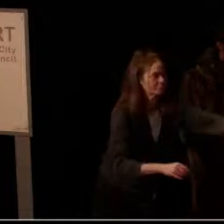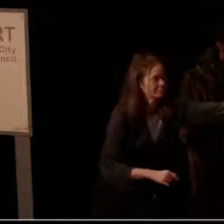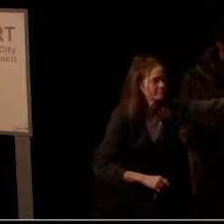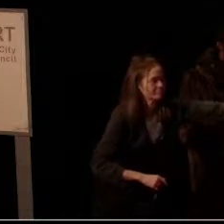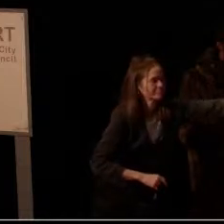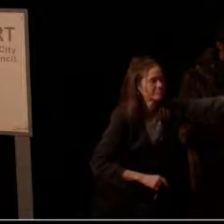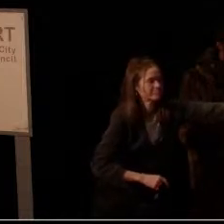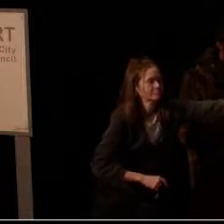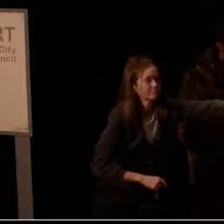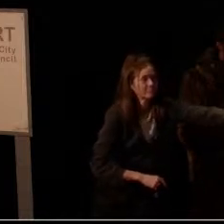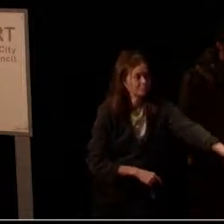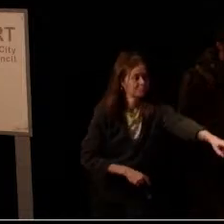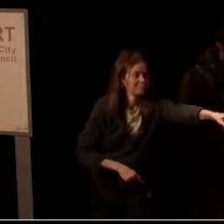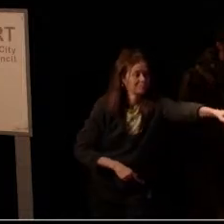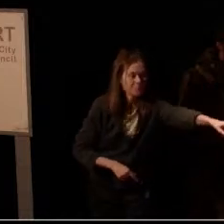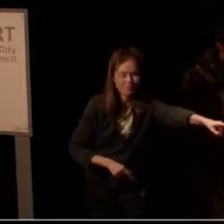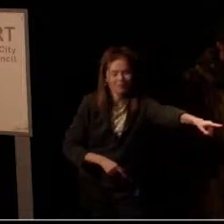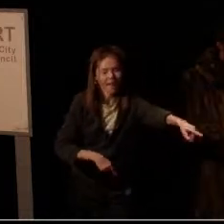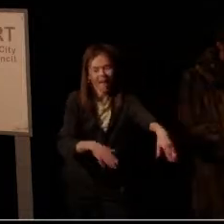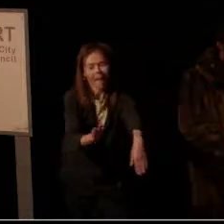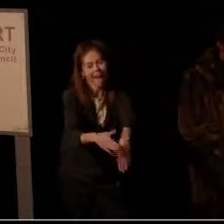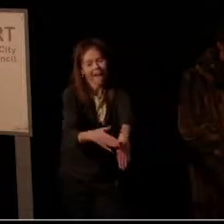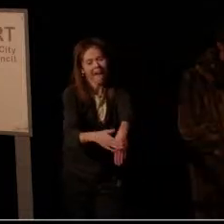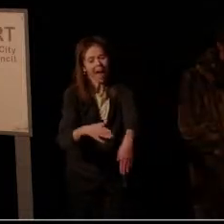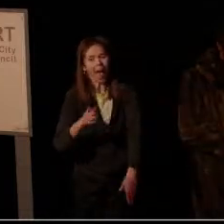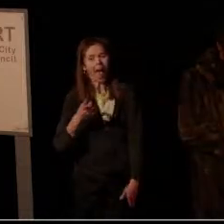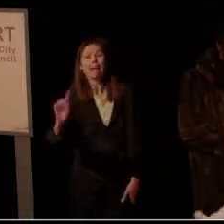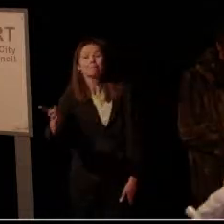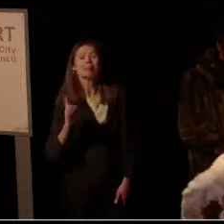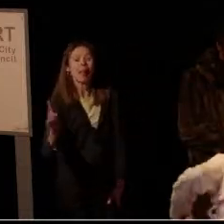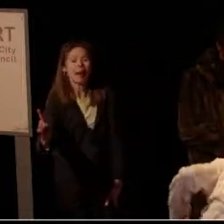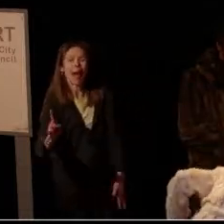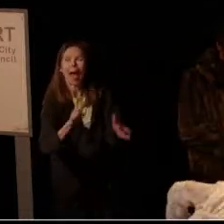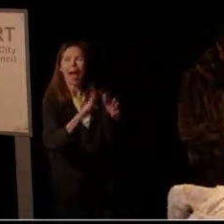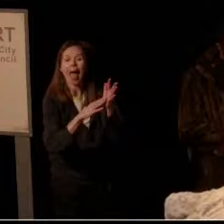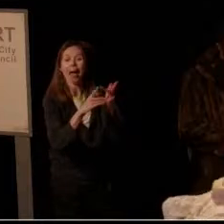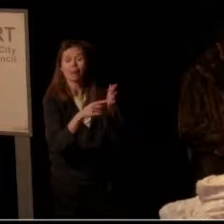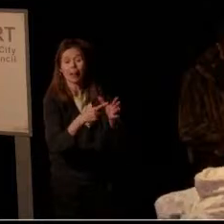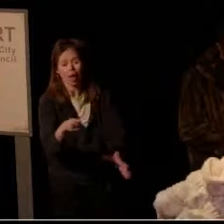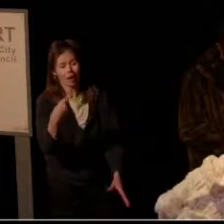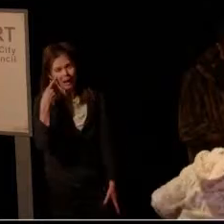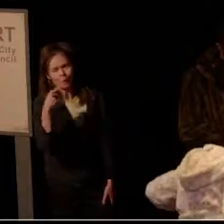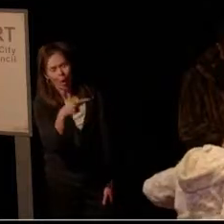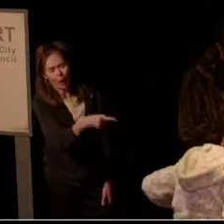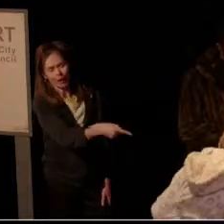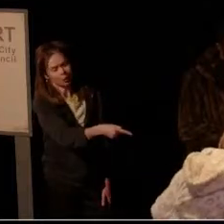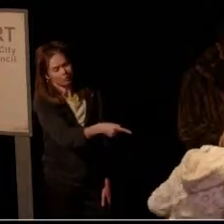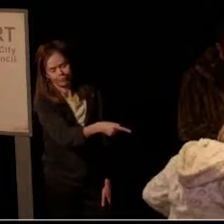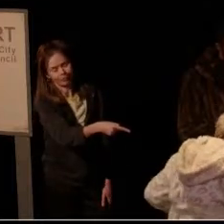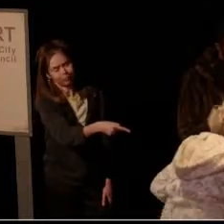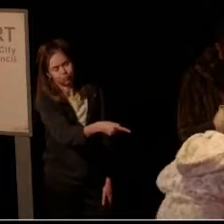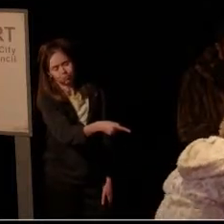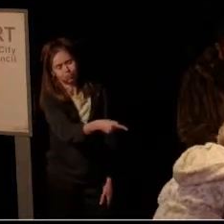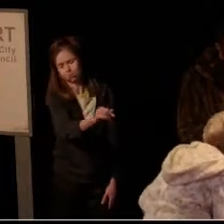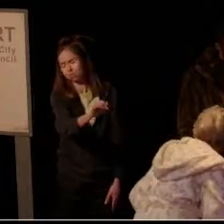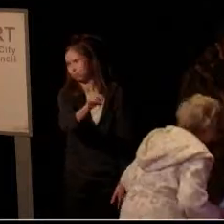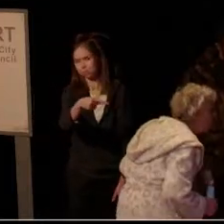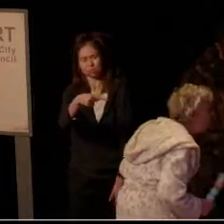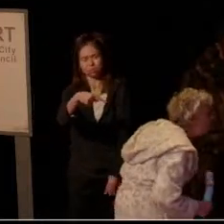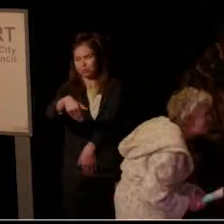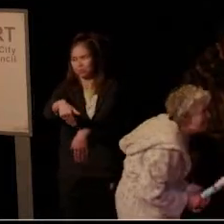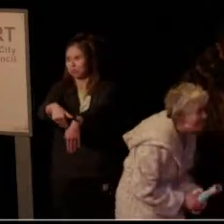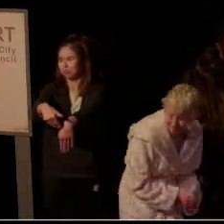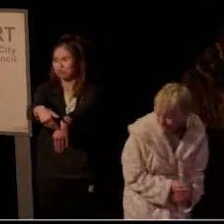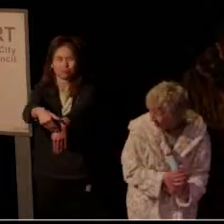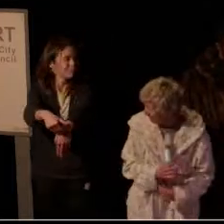Camillo? God. Yeah, we do. Alright. Yeah. 3, 2, 1. Did you